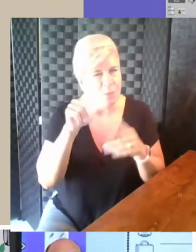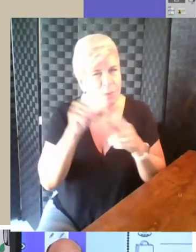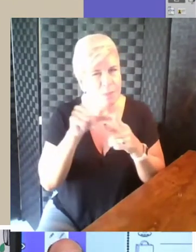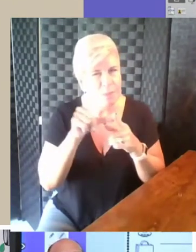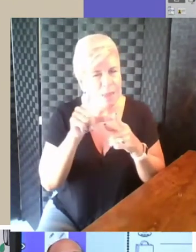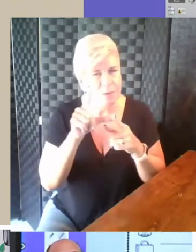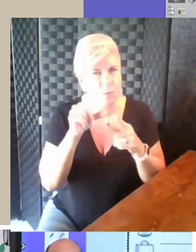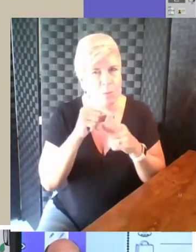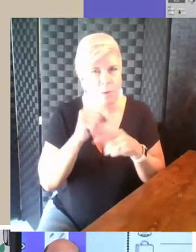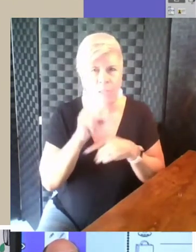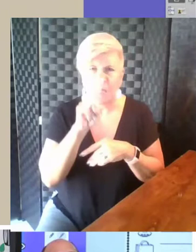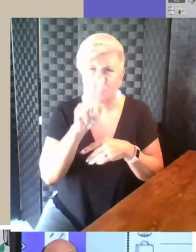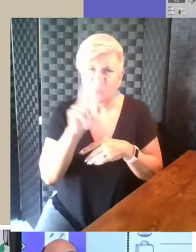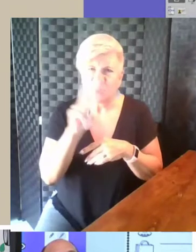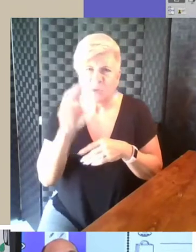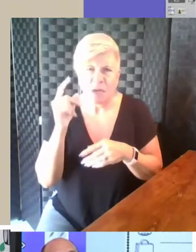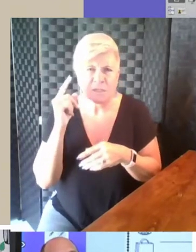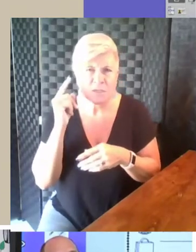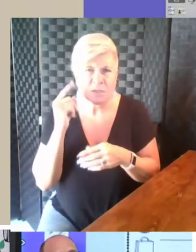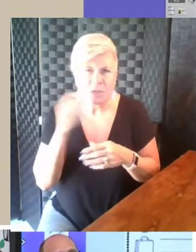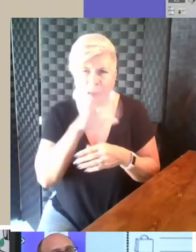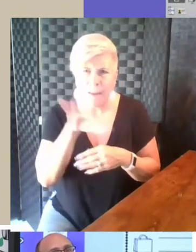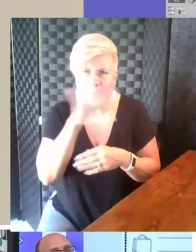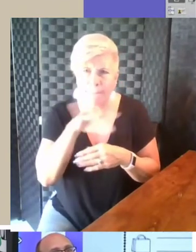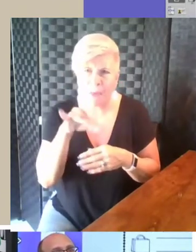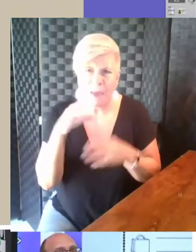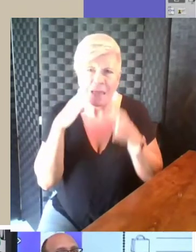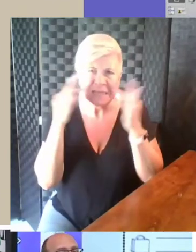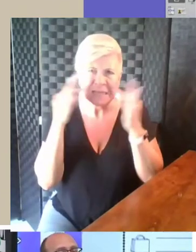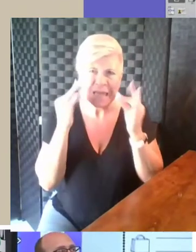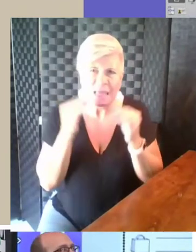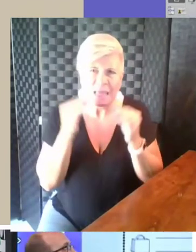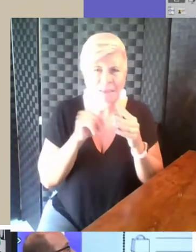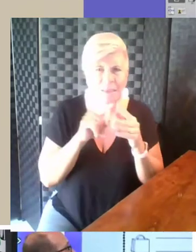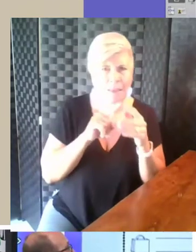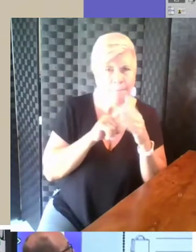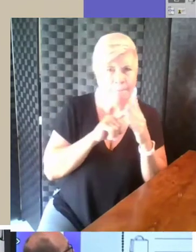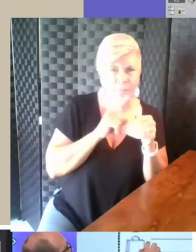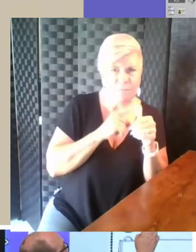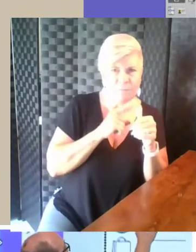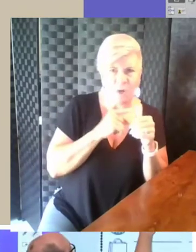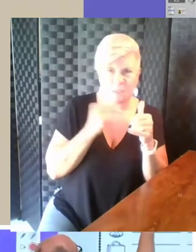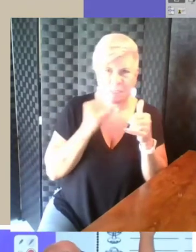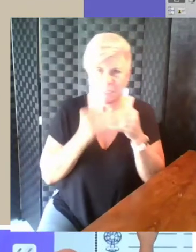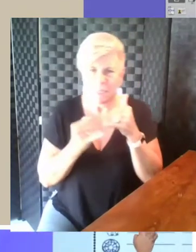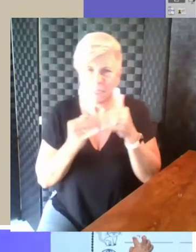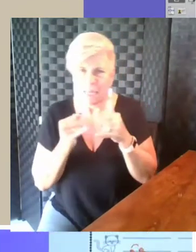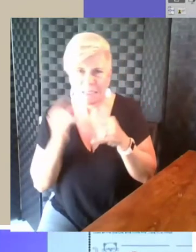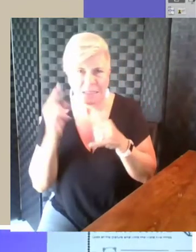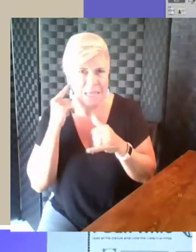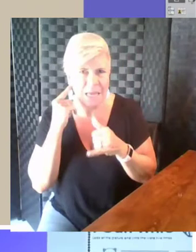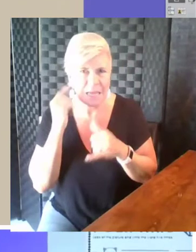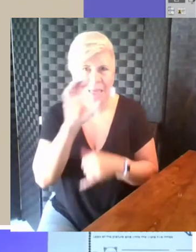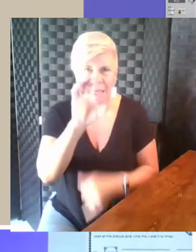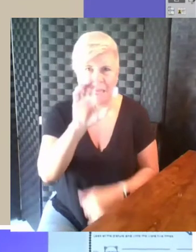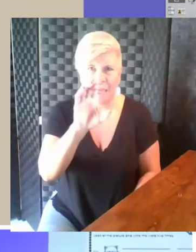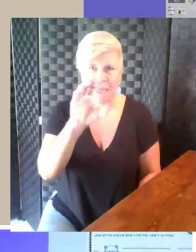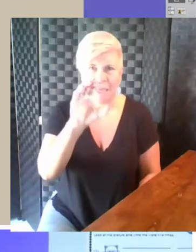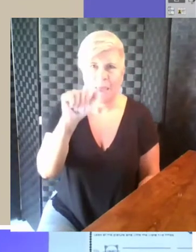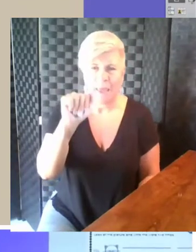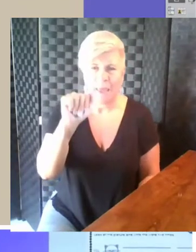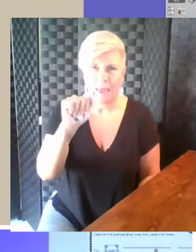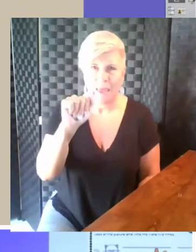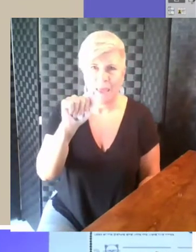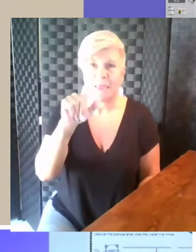the 2 consonants you hear in cat? They're at the beginning and the end. Ka,